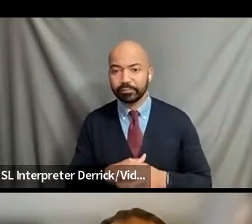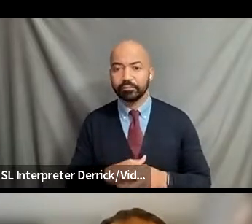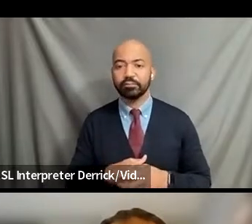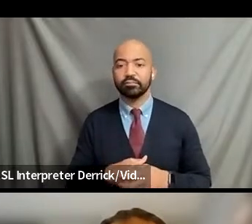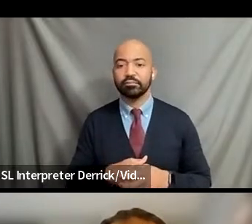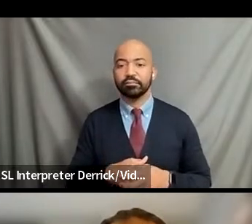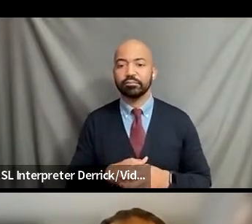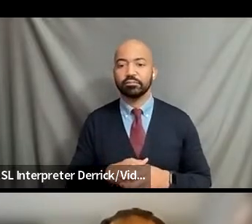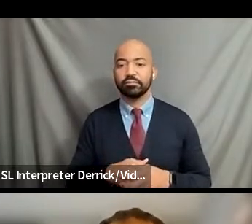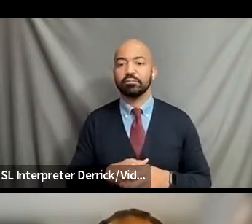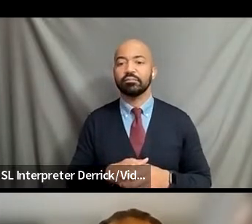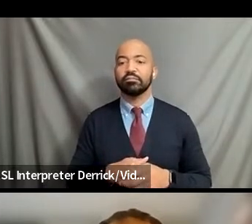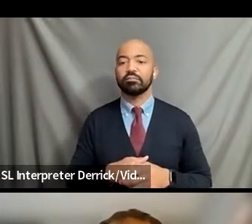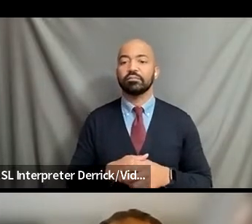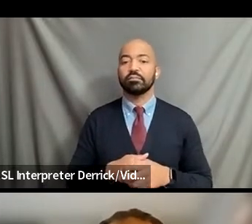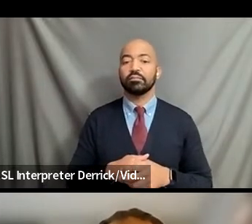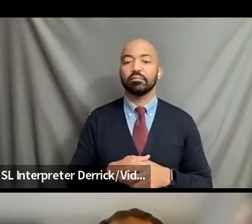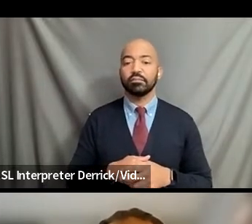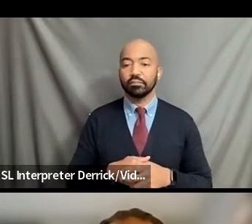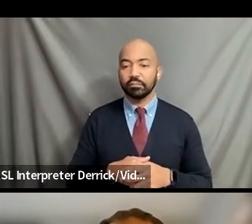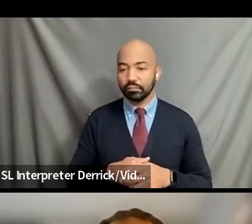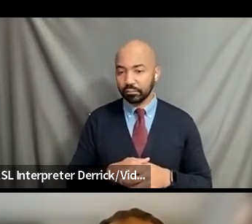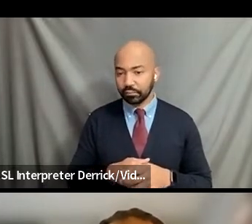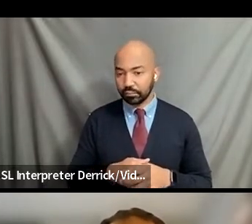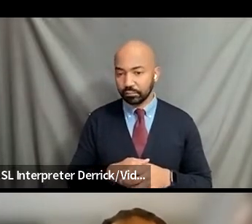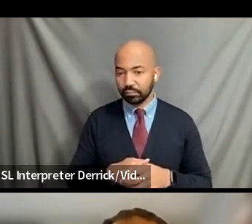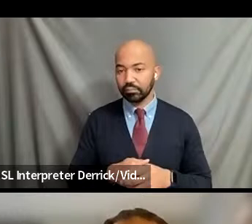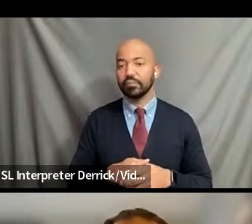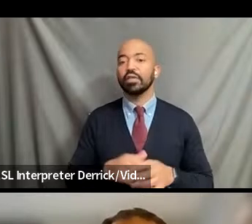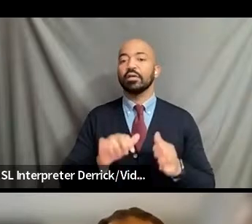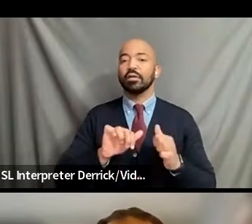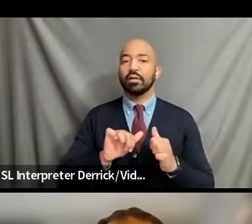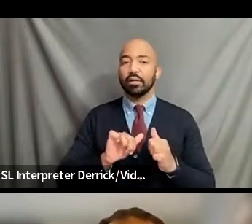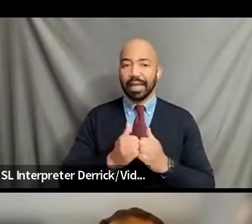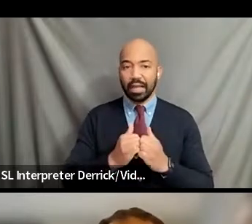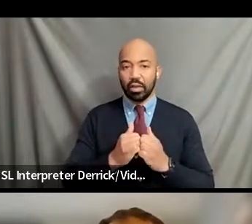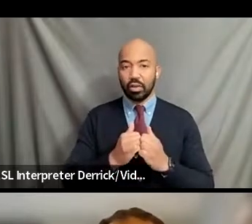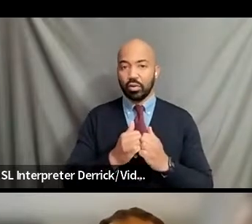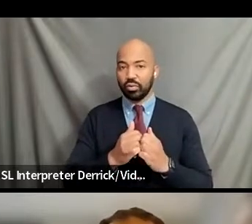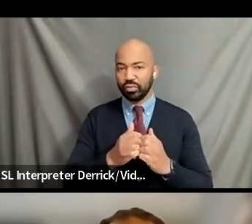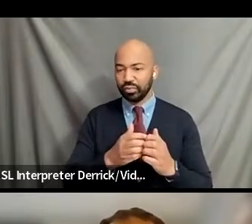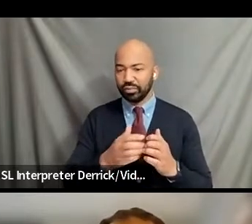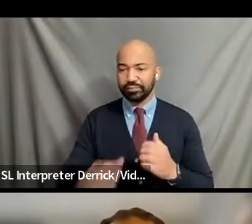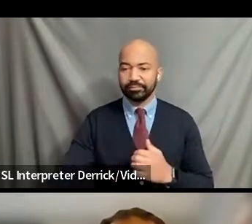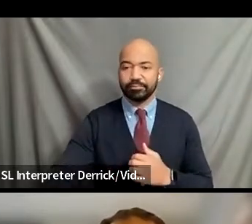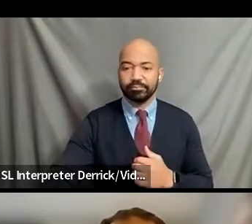How should I go about navigating this space along